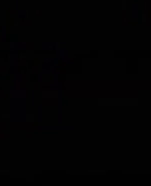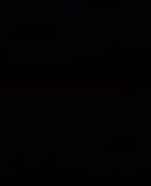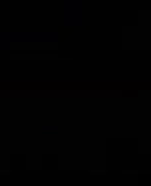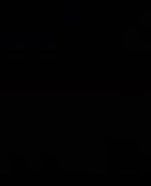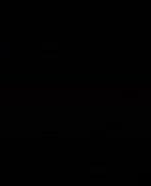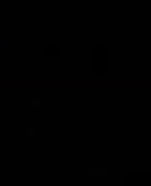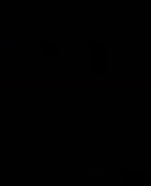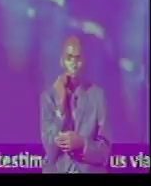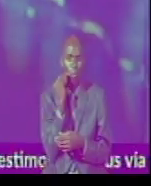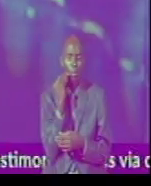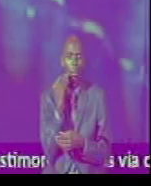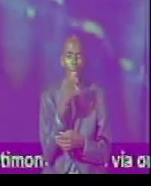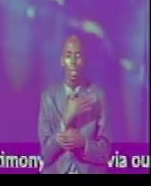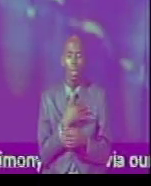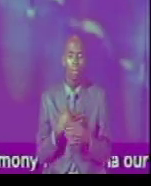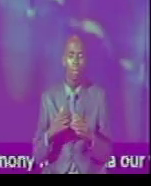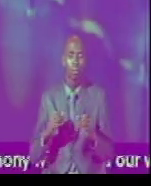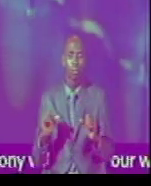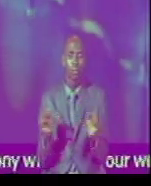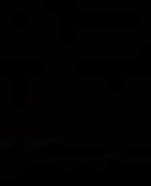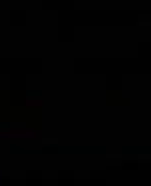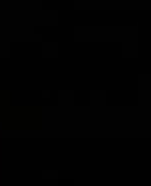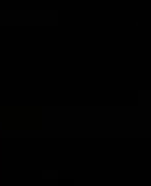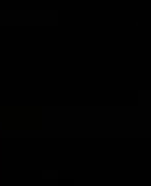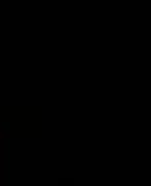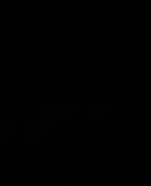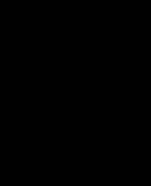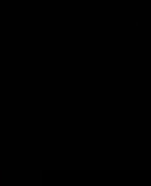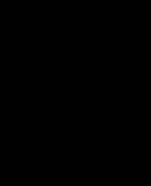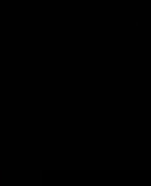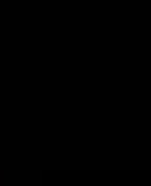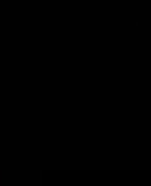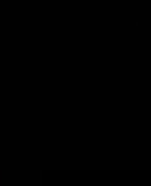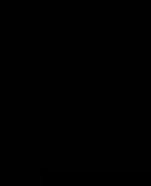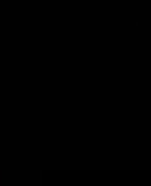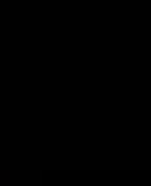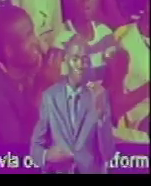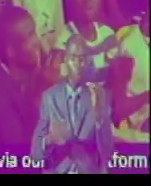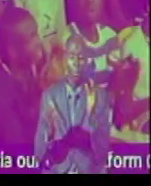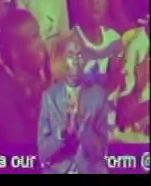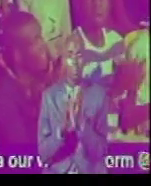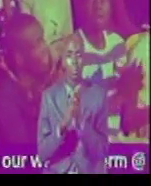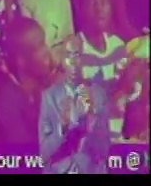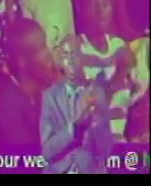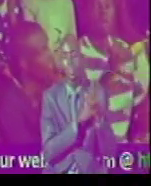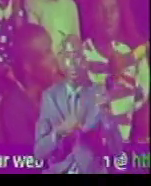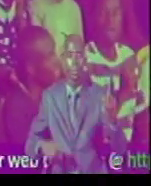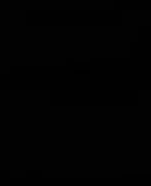I suddenly the problem, the pain disappeared. Pray!